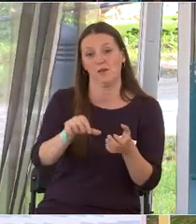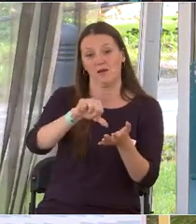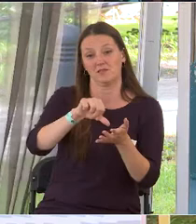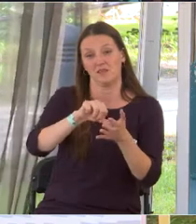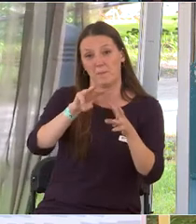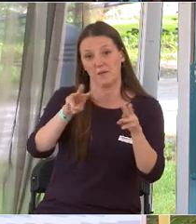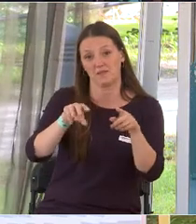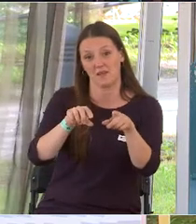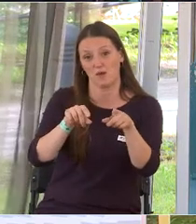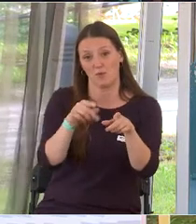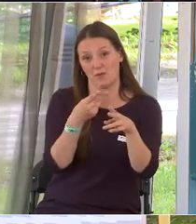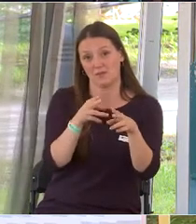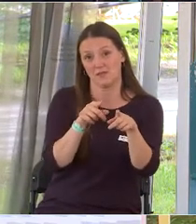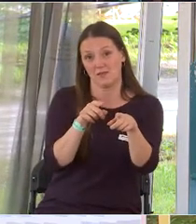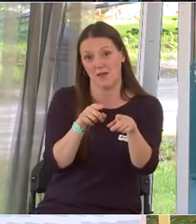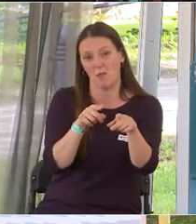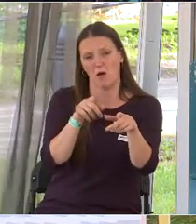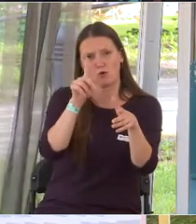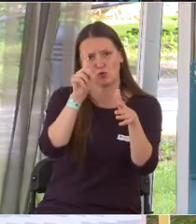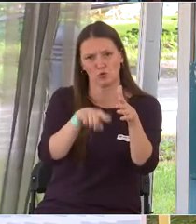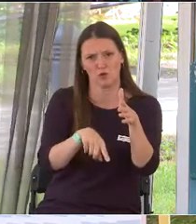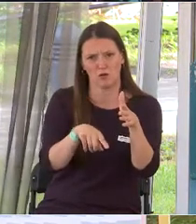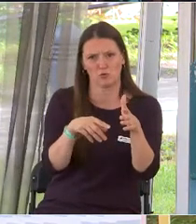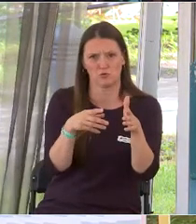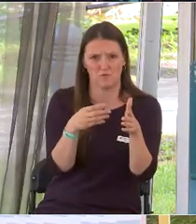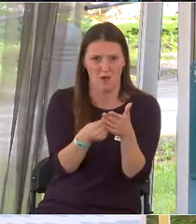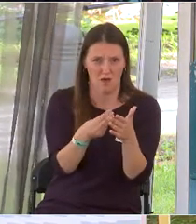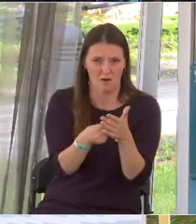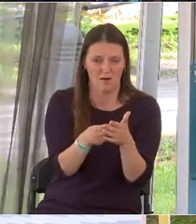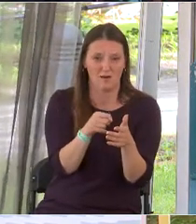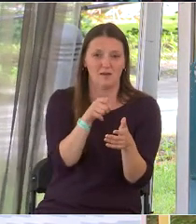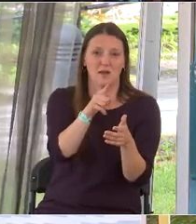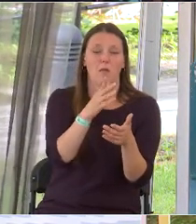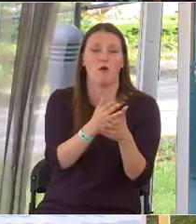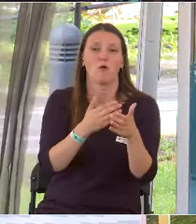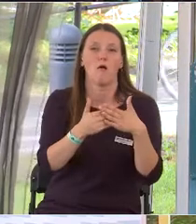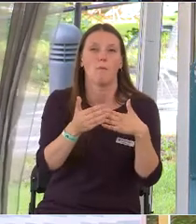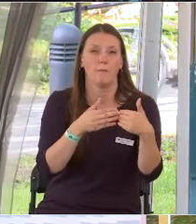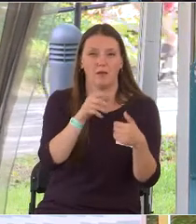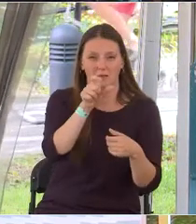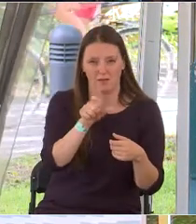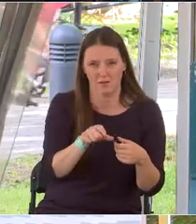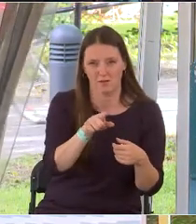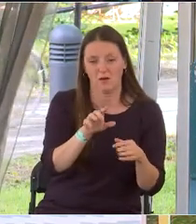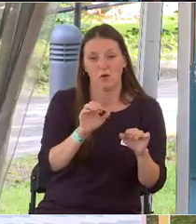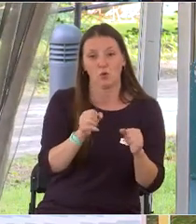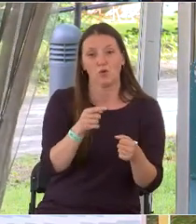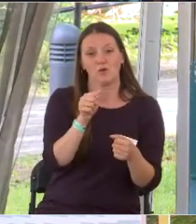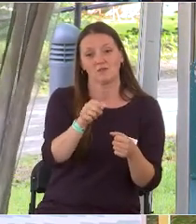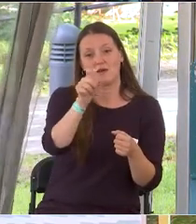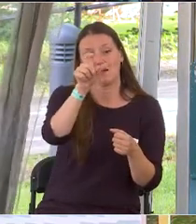ministry, the civil servant, or the public official, for that matter, if that